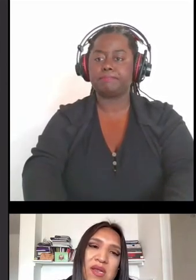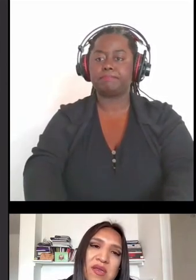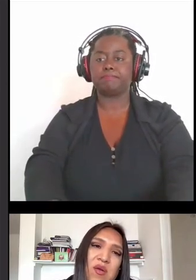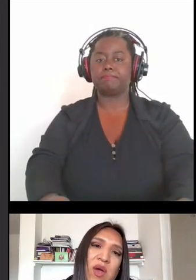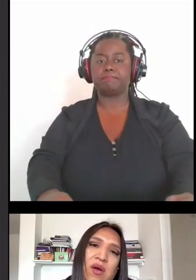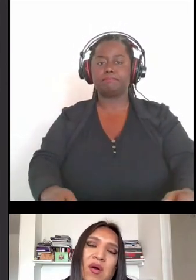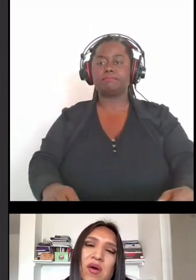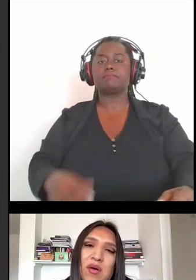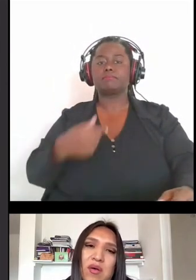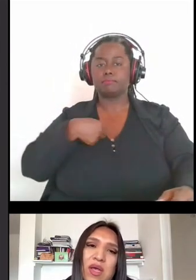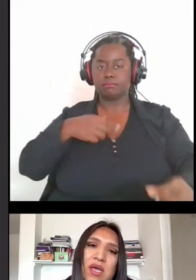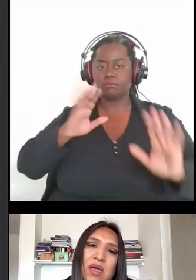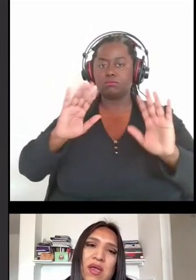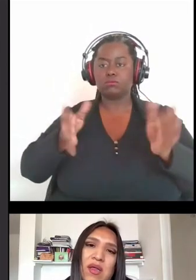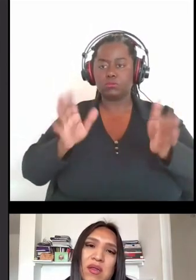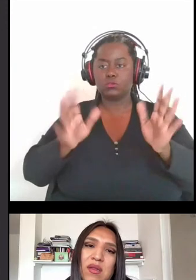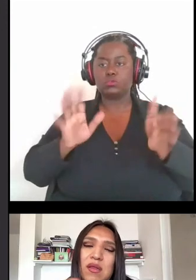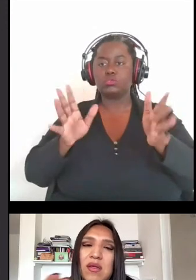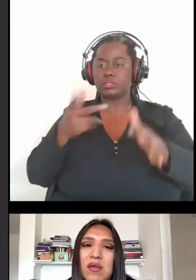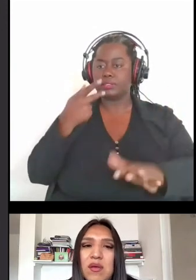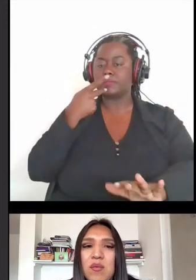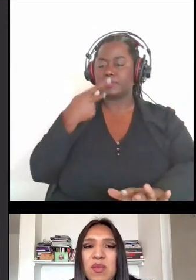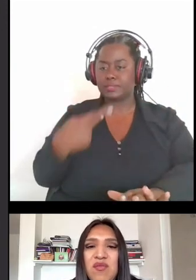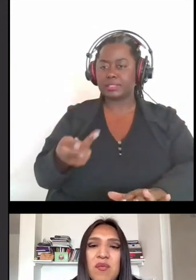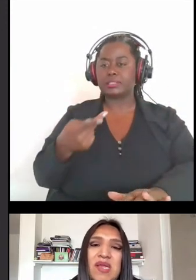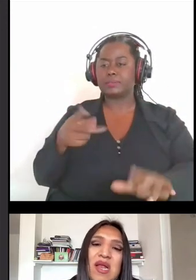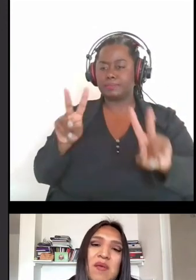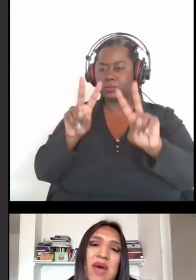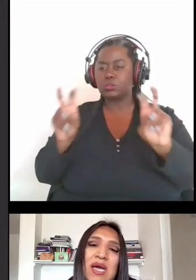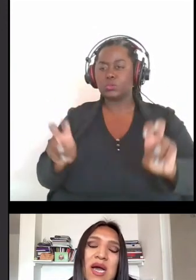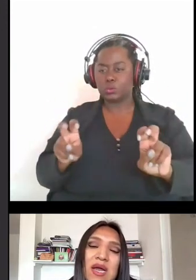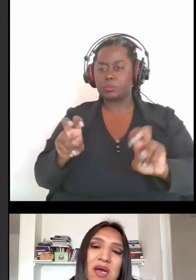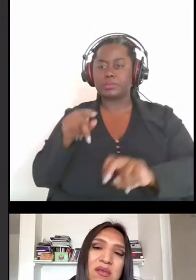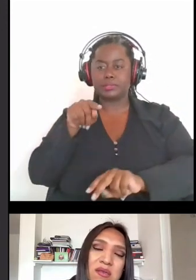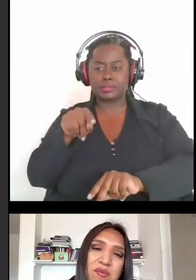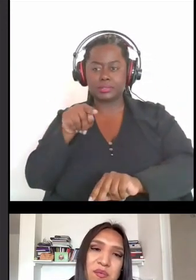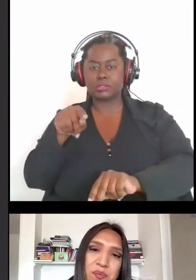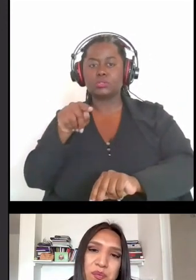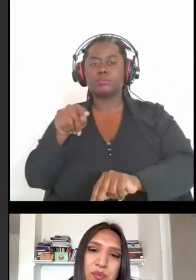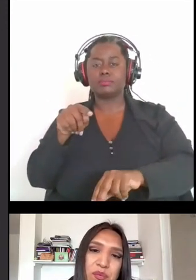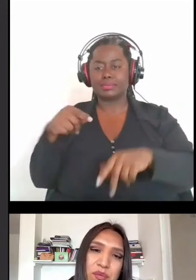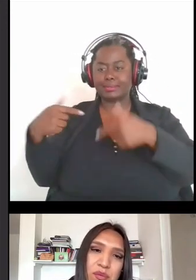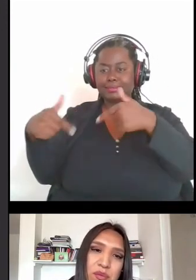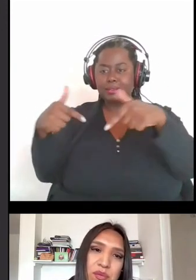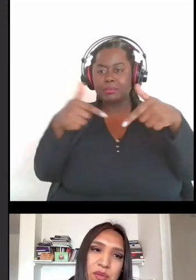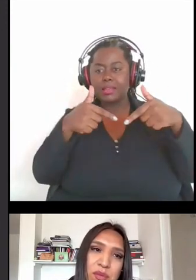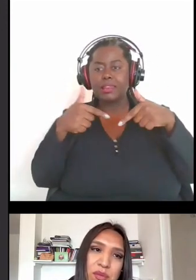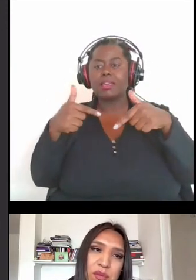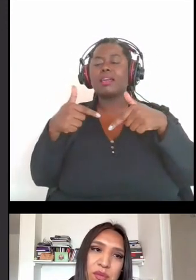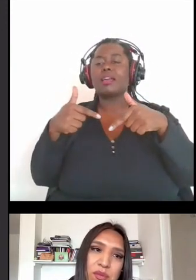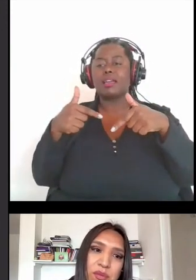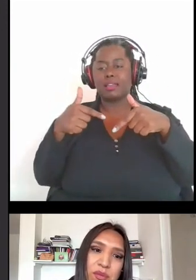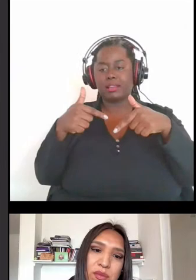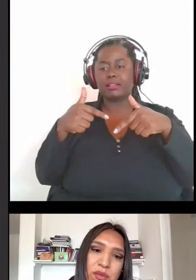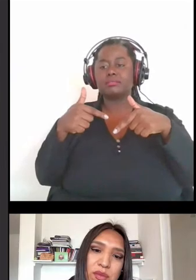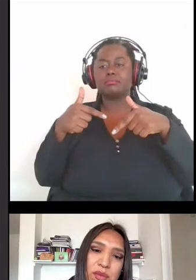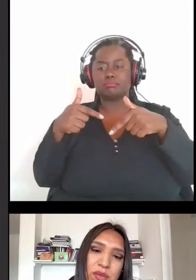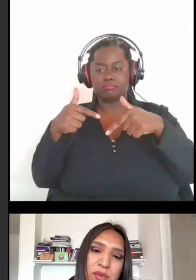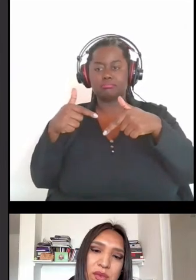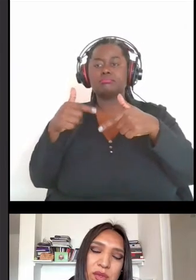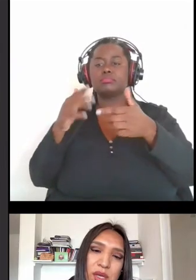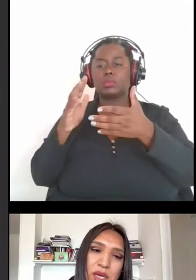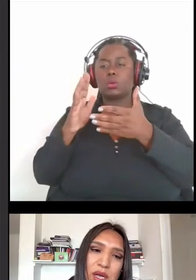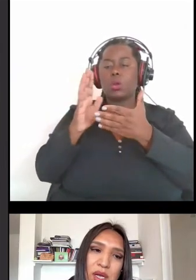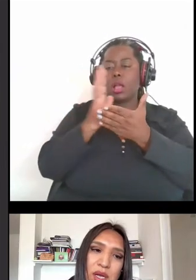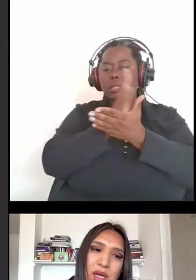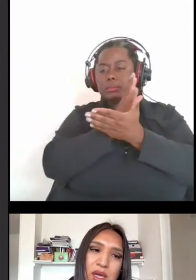I believe I've touched on this issue previously in my presentation about uh dealing with more